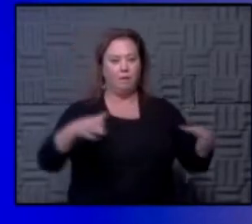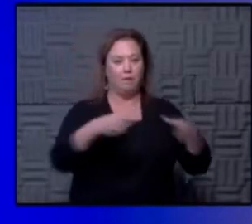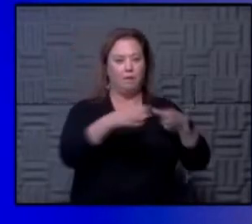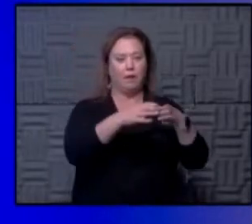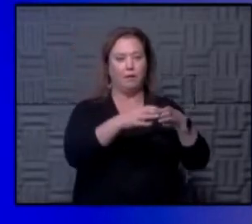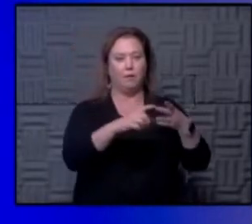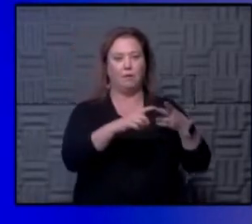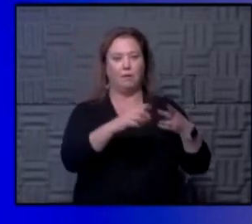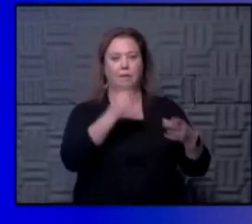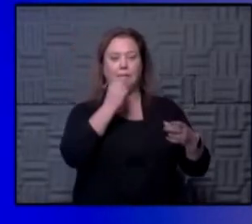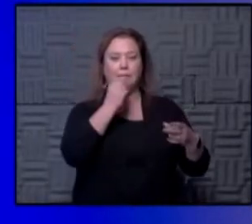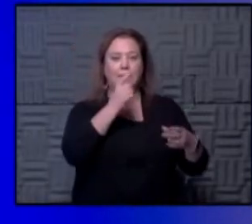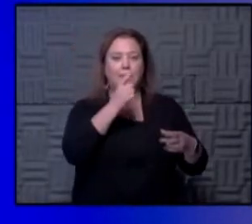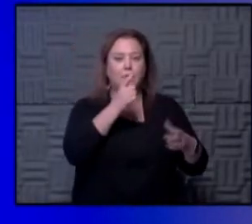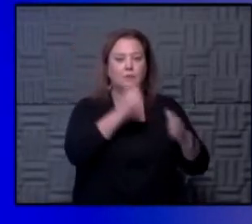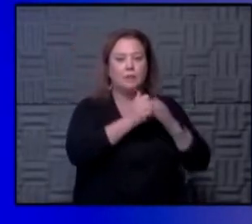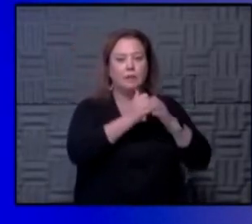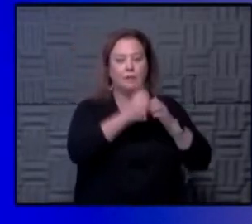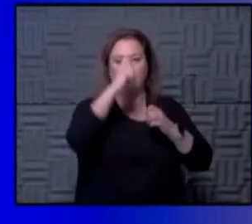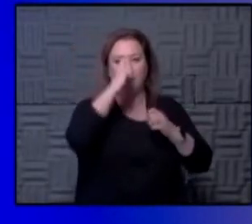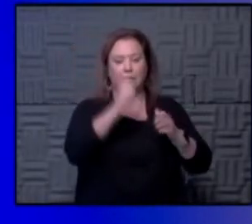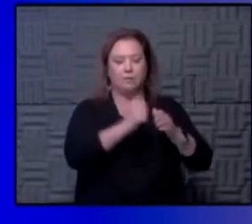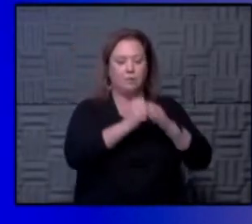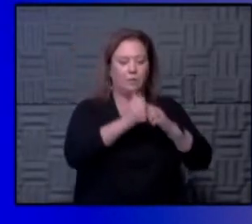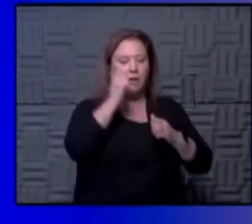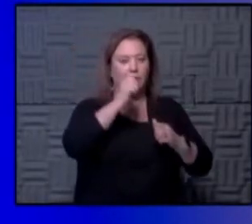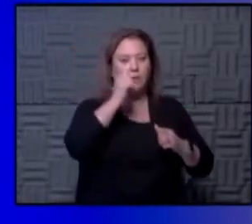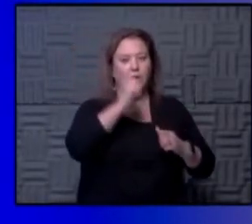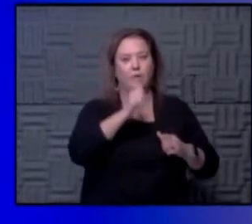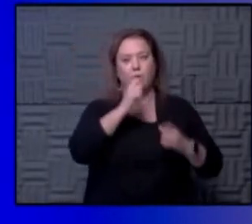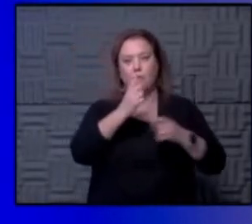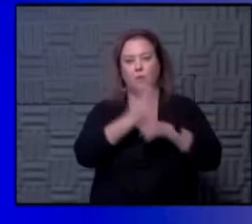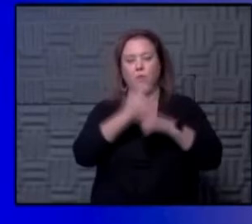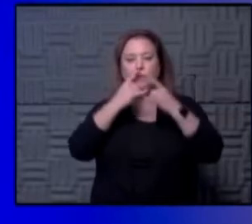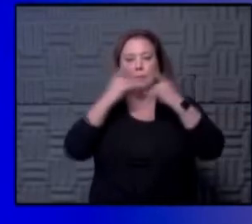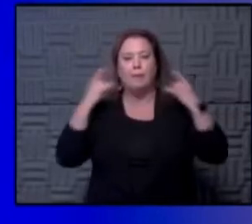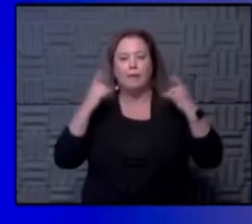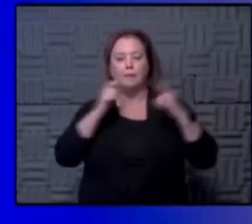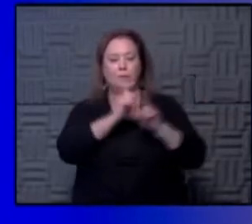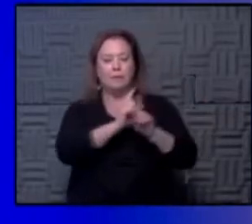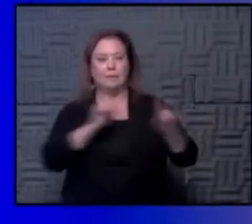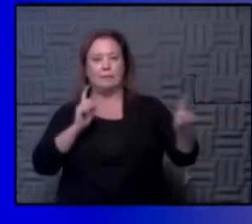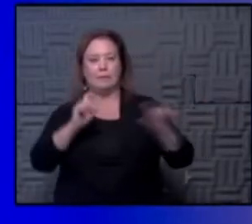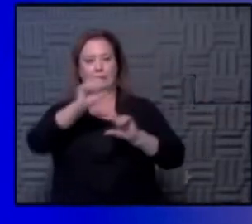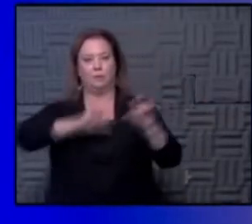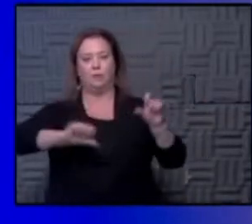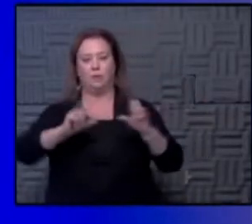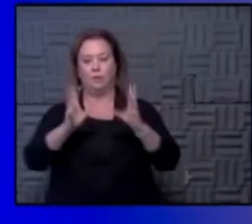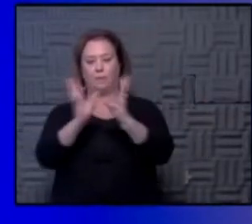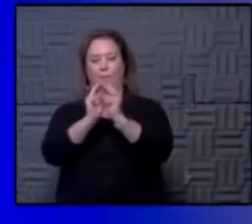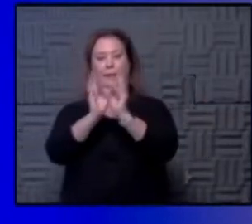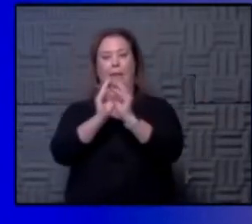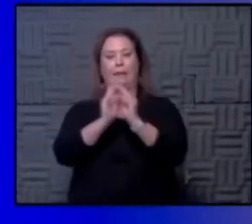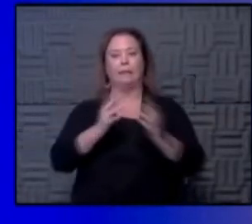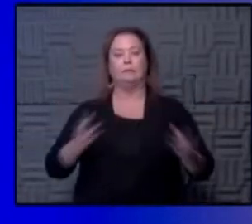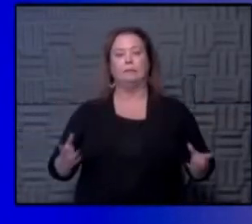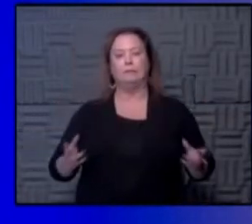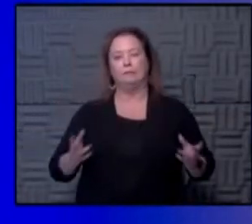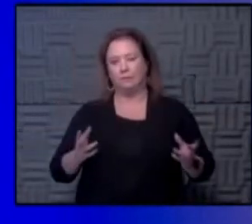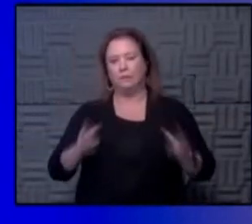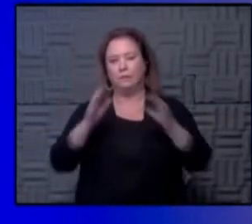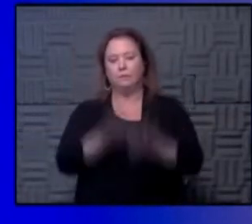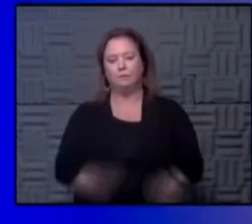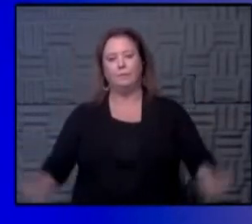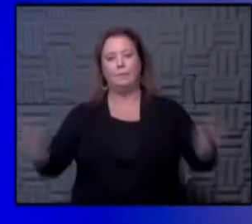Are they eating lunch because they think they're safe because they're with each other every day? They're not using masking, they aren't distancing. They're in meetings, things of that nature. So it's